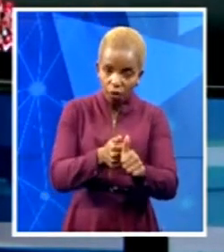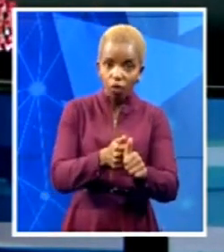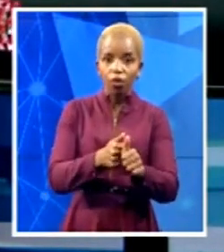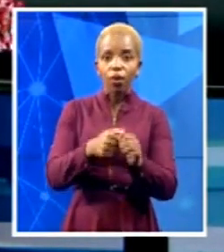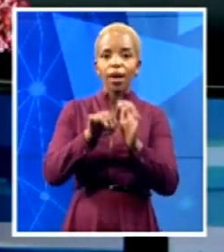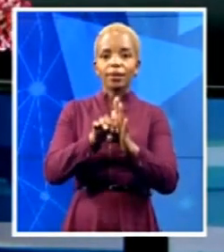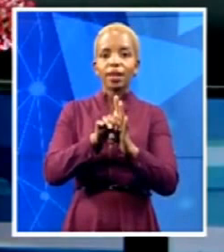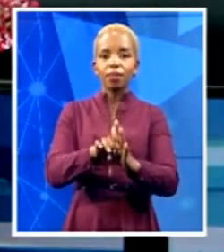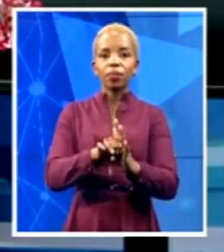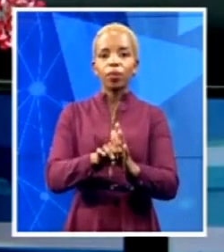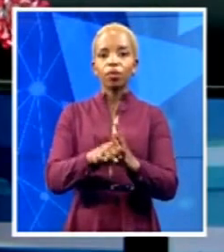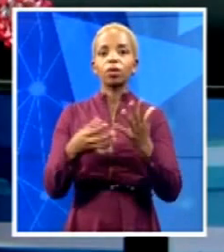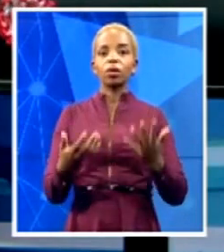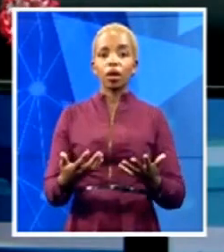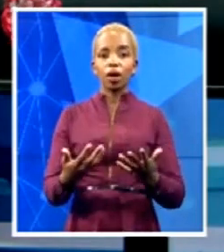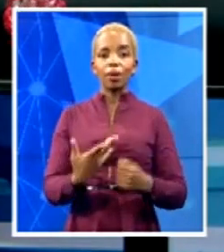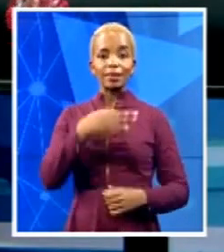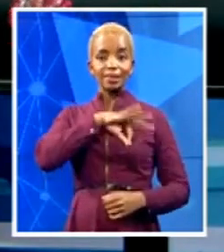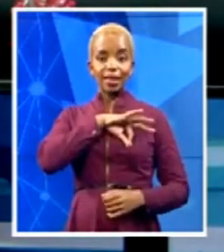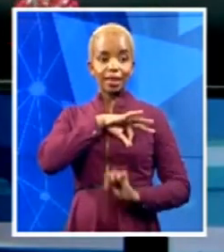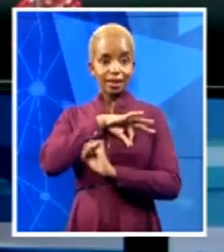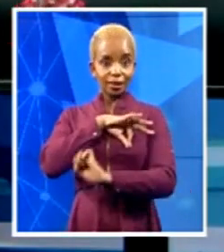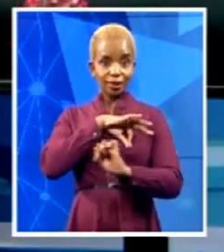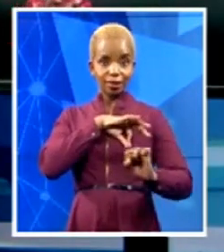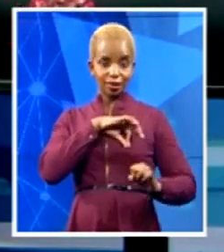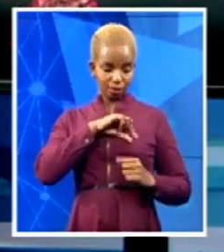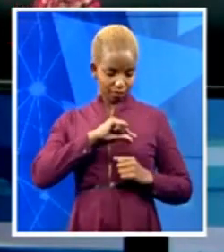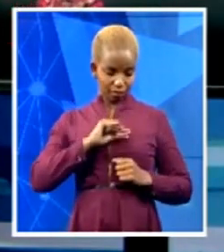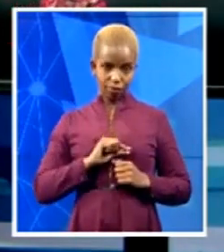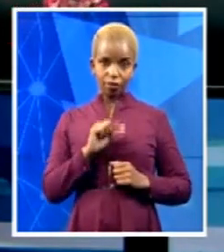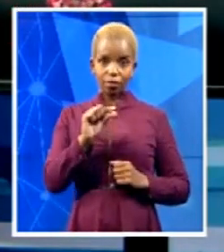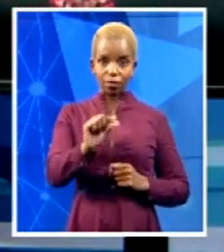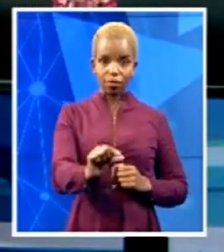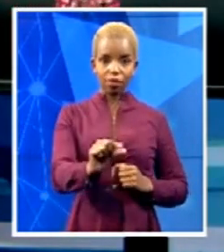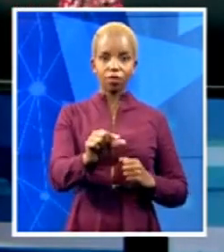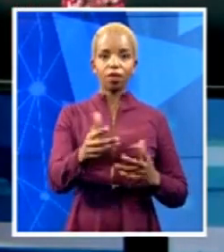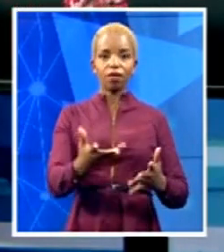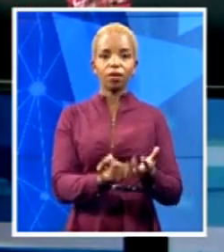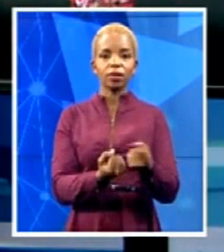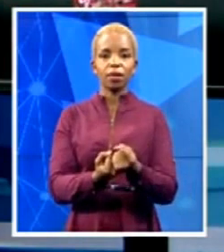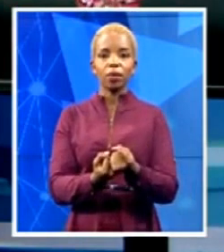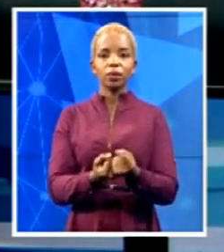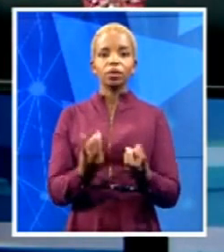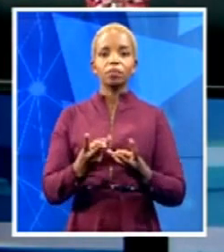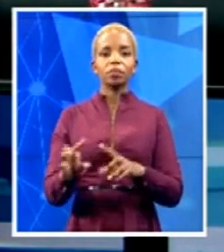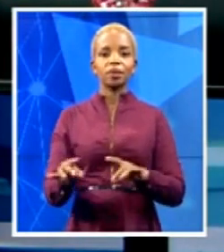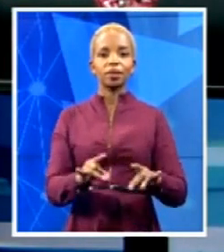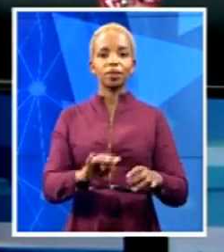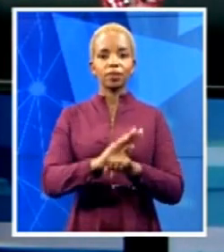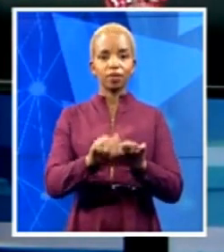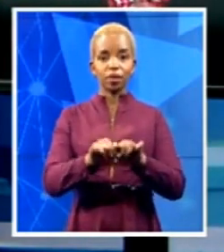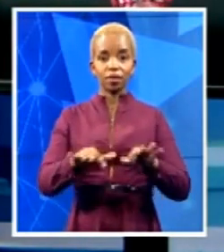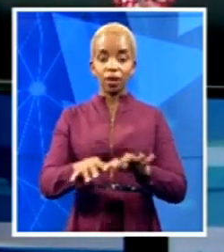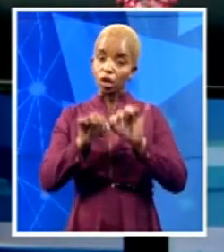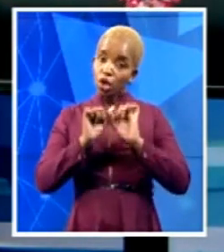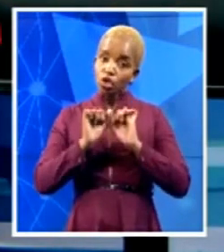salaries to this process. How is SACCI, have you, your members given up to the Solidarity